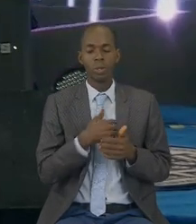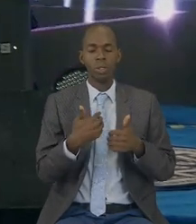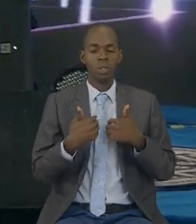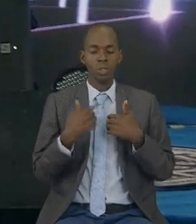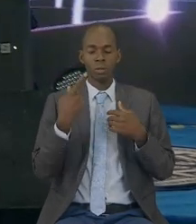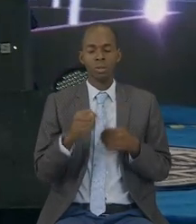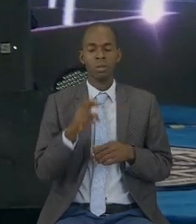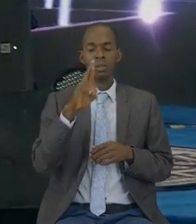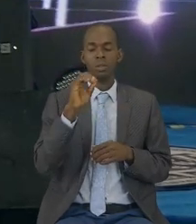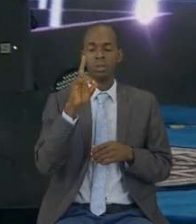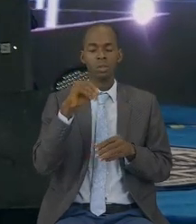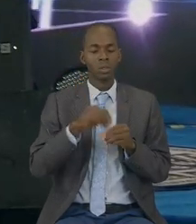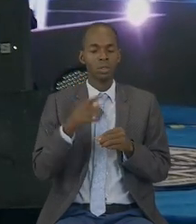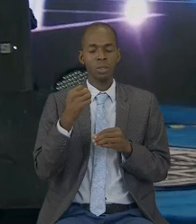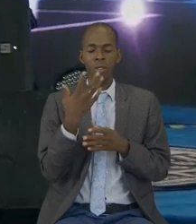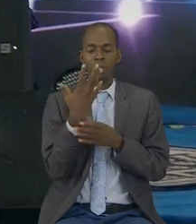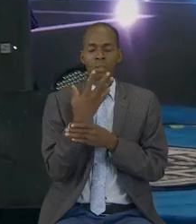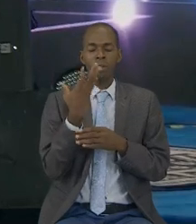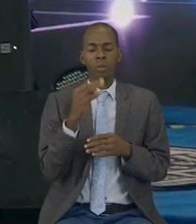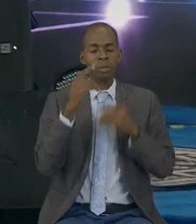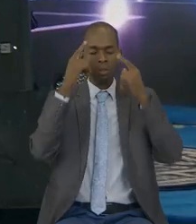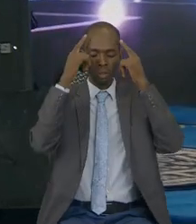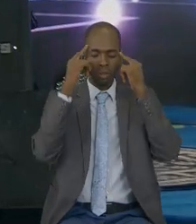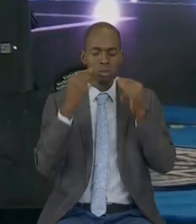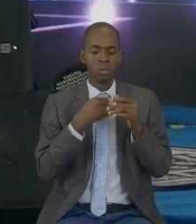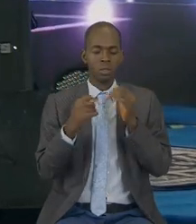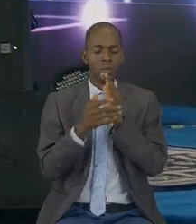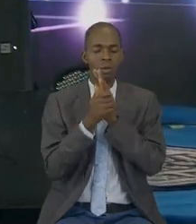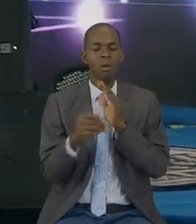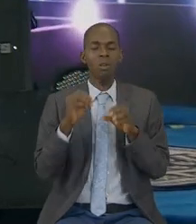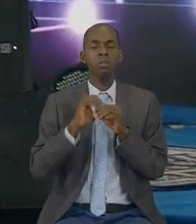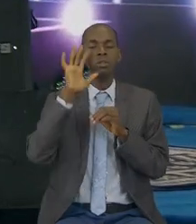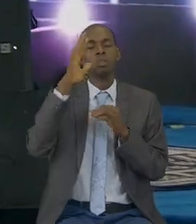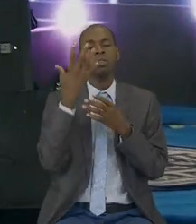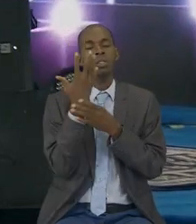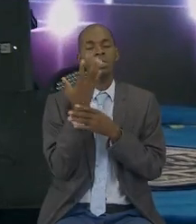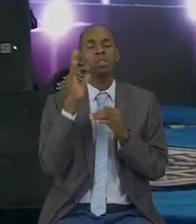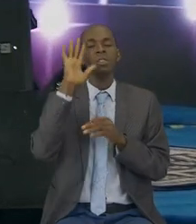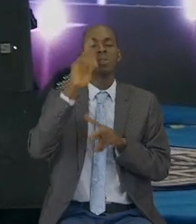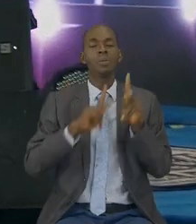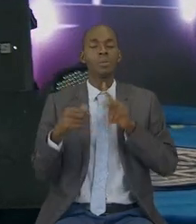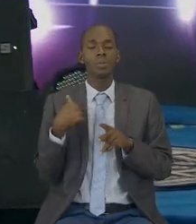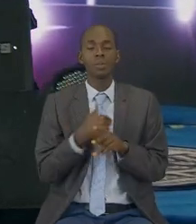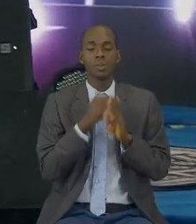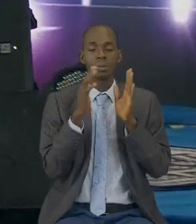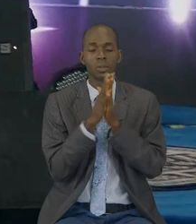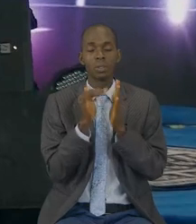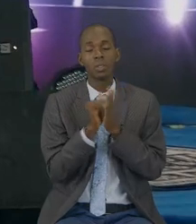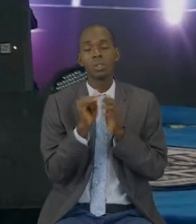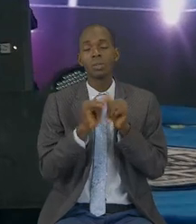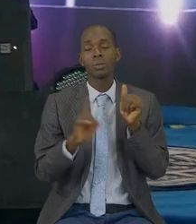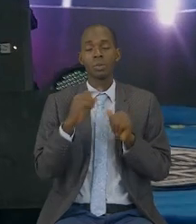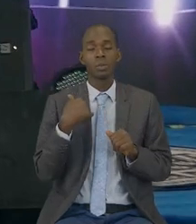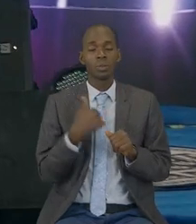the hand of Moses and the skill in the hand of your people. And we pray, Lord, that everywhere we